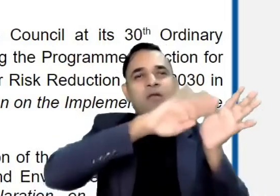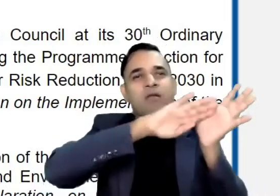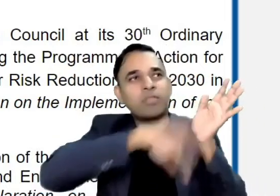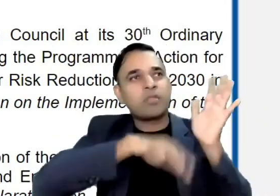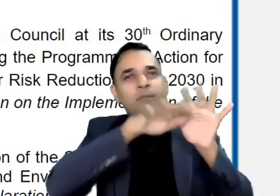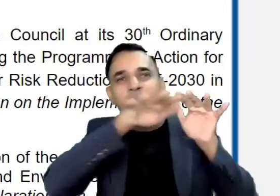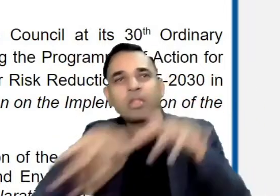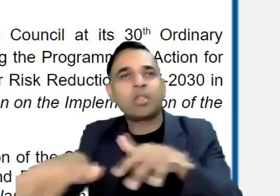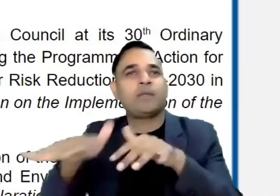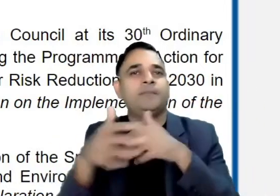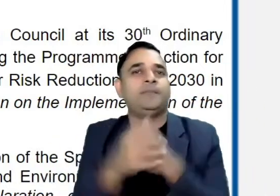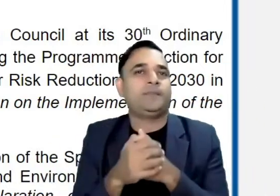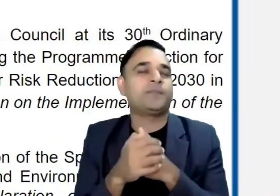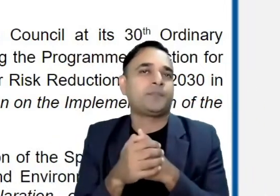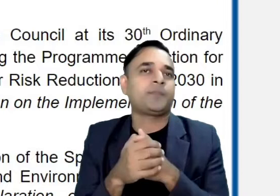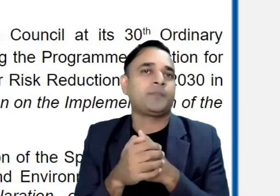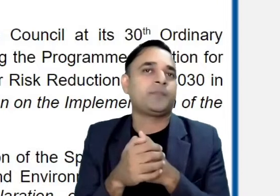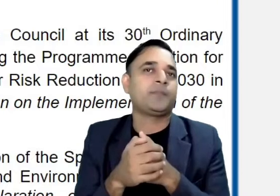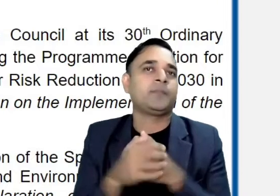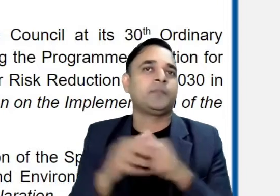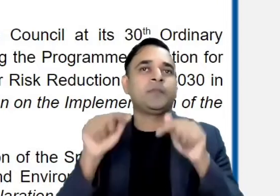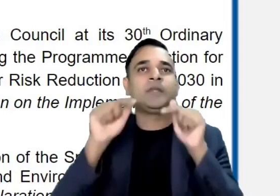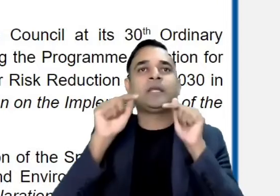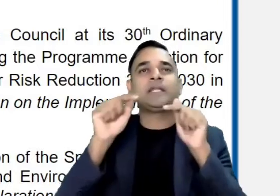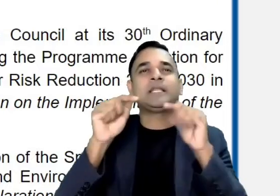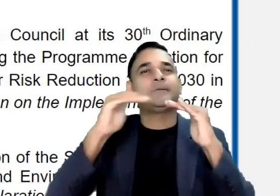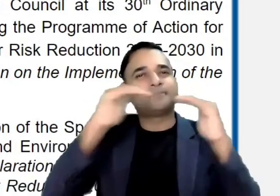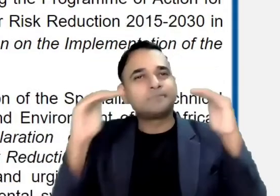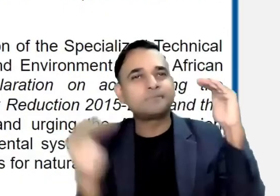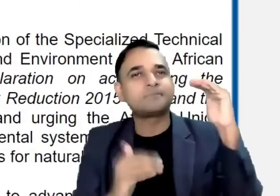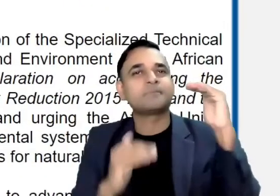Development and Agenda 2063, the Africa we want.